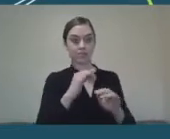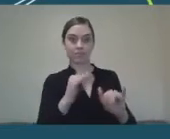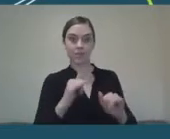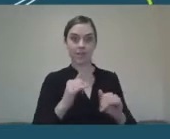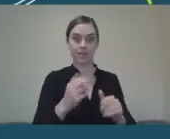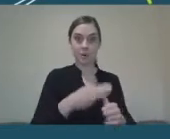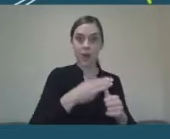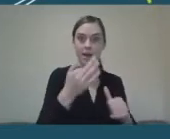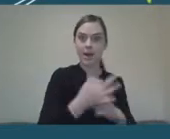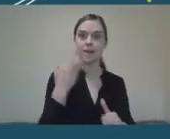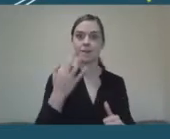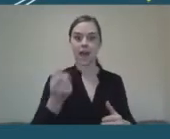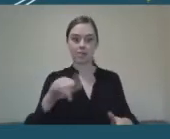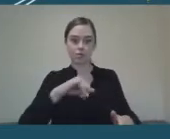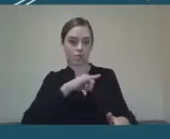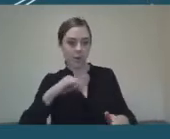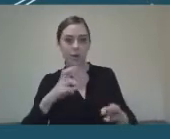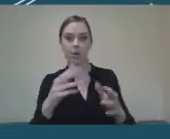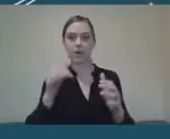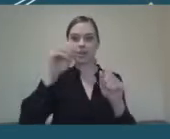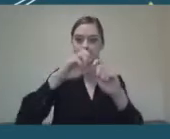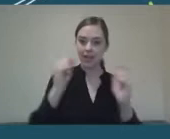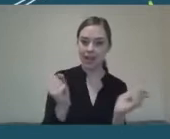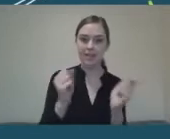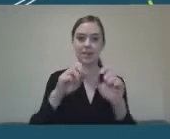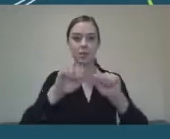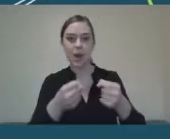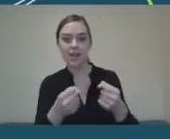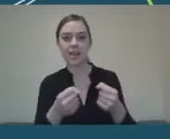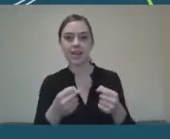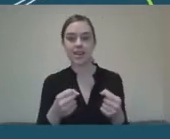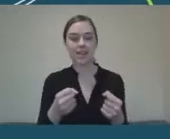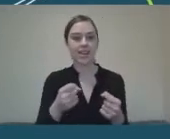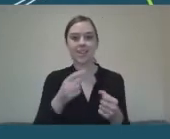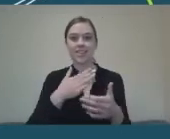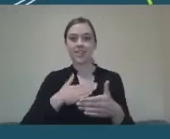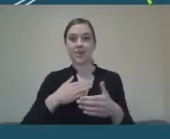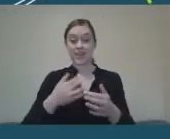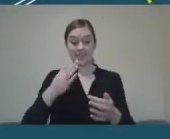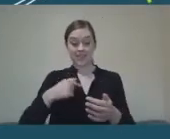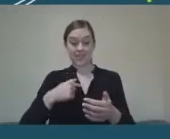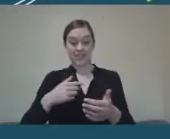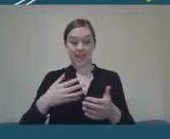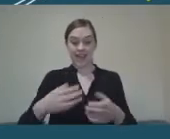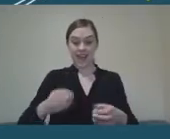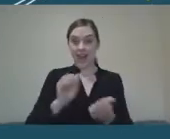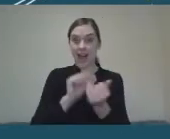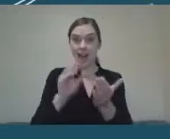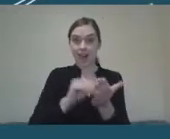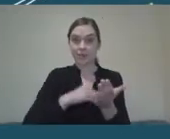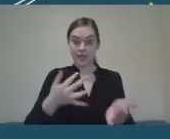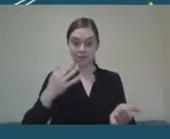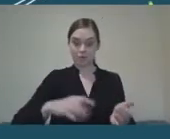the reality of my suit ripping and me being able to get a suit on just in time for my race is unrealistic,